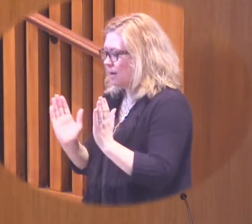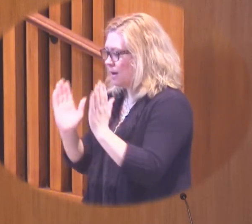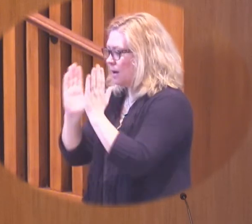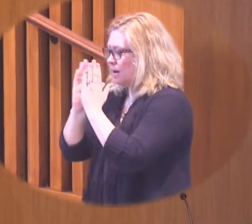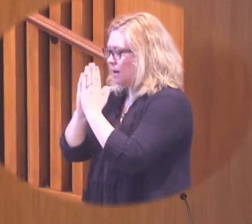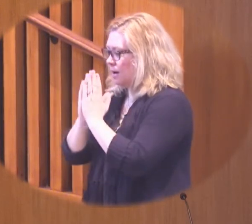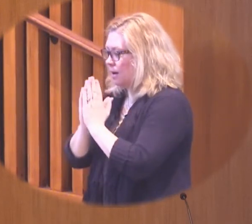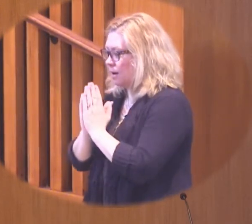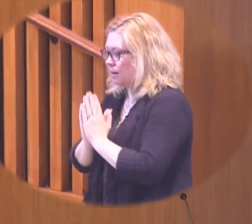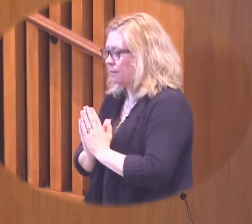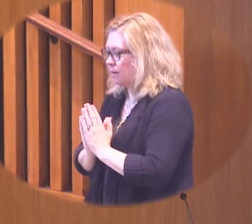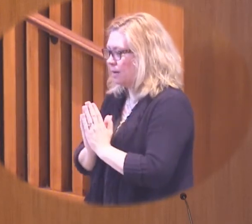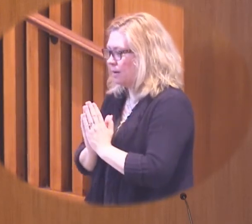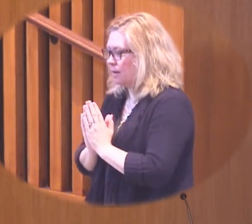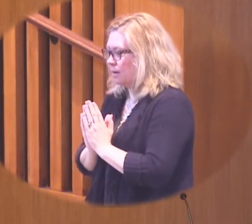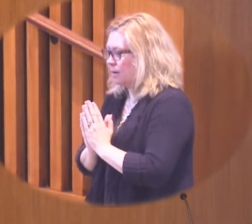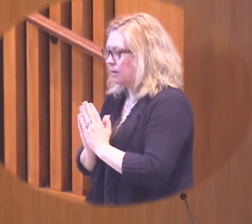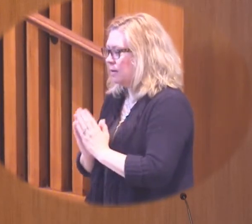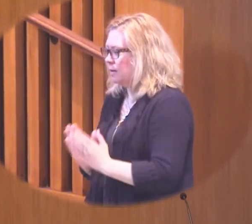Amen.